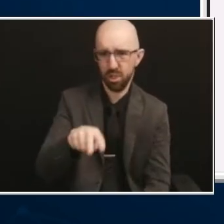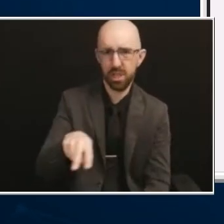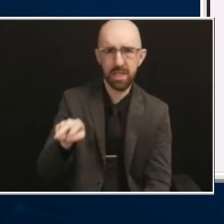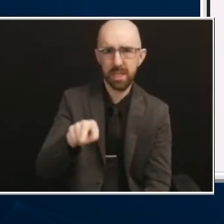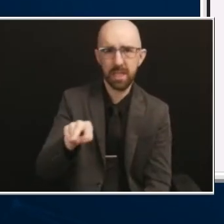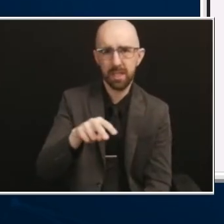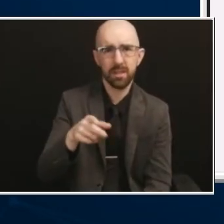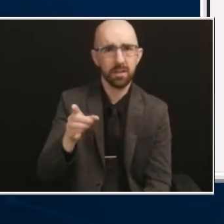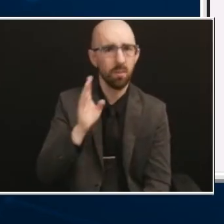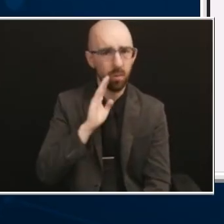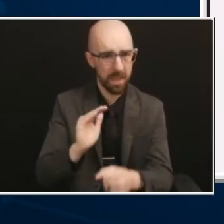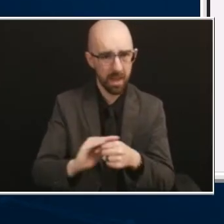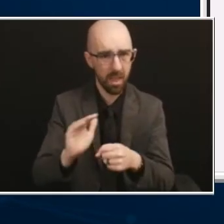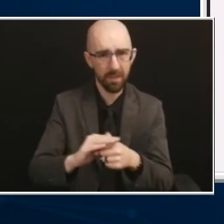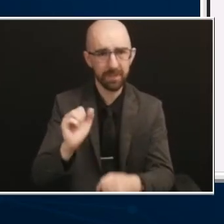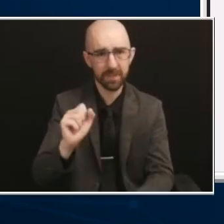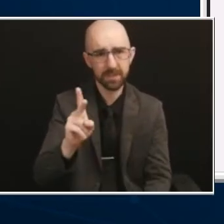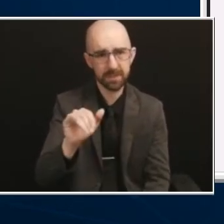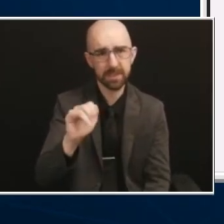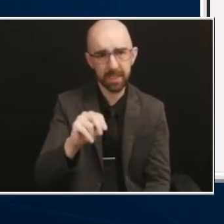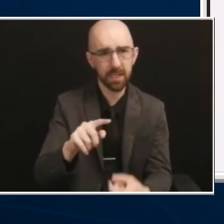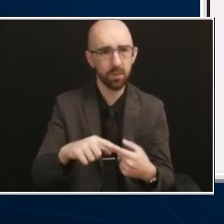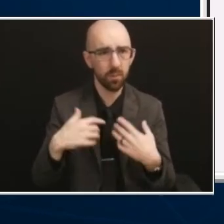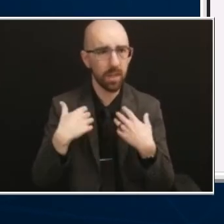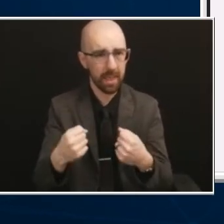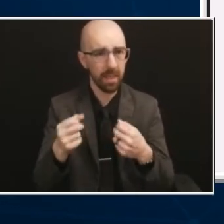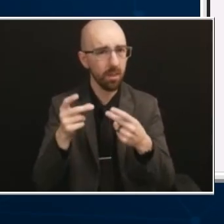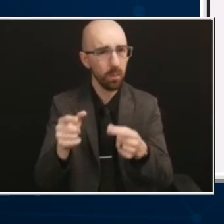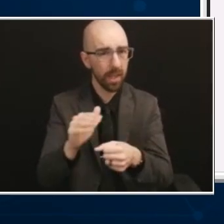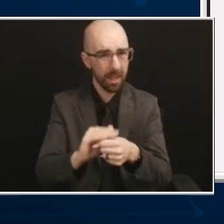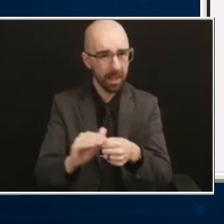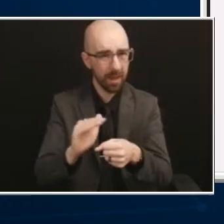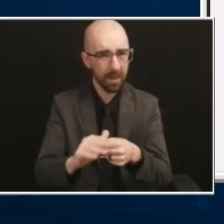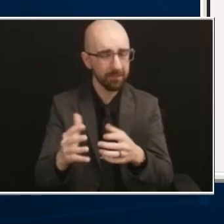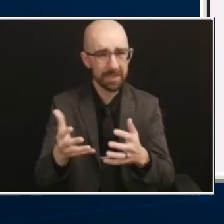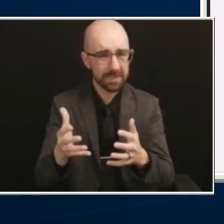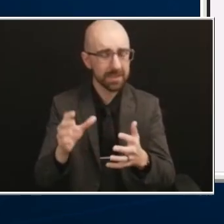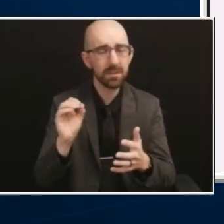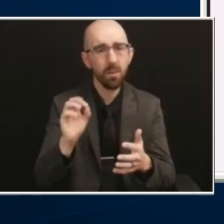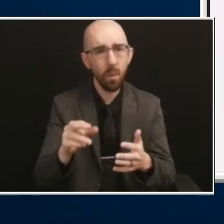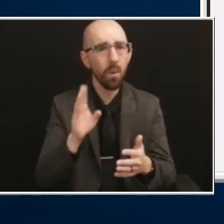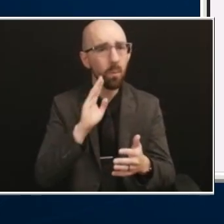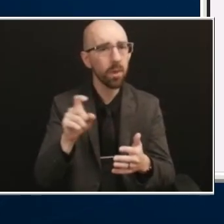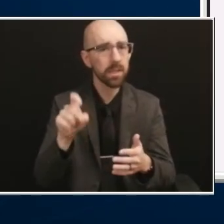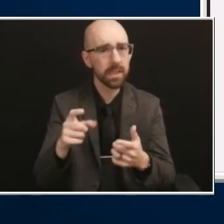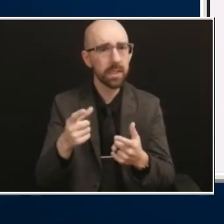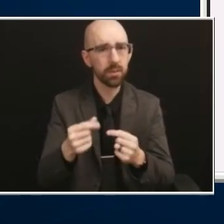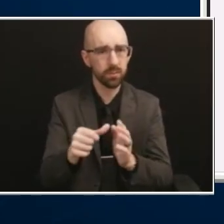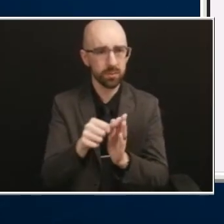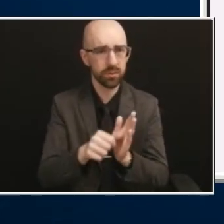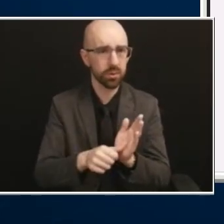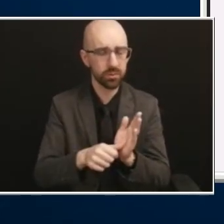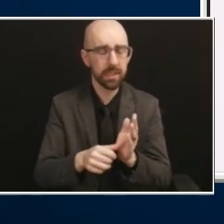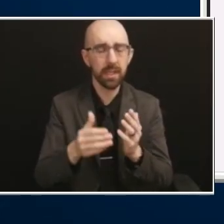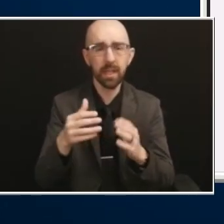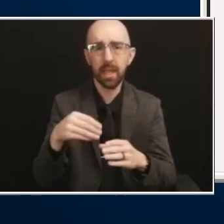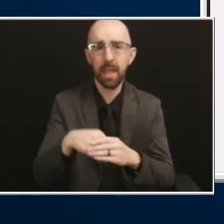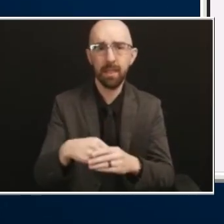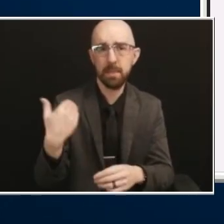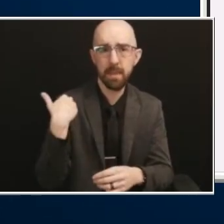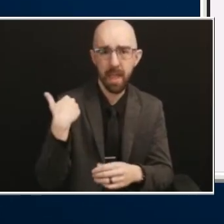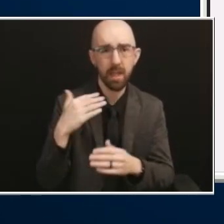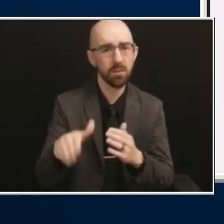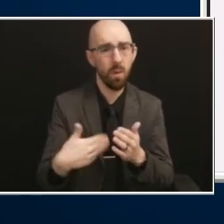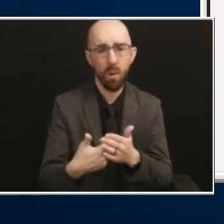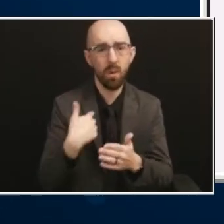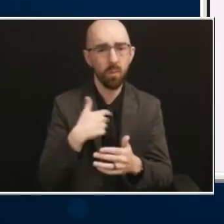be enough skin for them to heal quickly enough? Or are you going to need to do surgery? And in the past, all we could do was